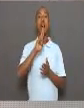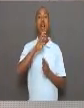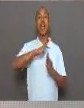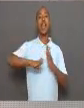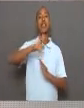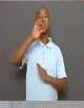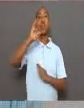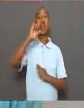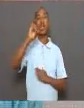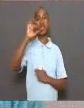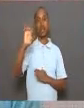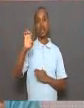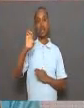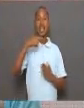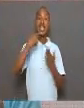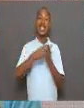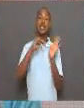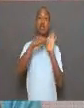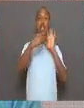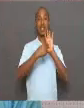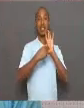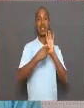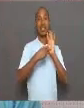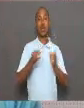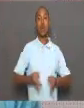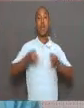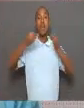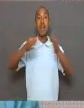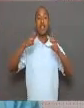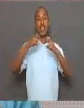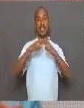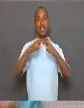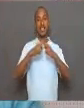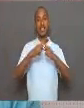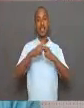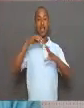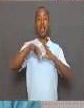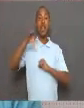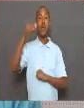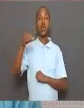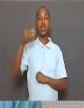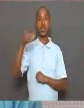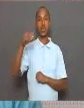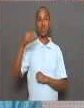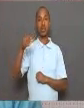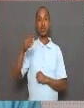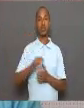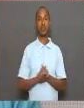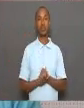electrolytes. This means that they conduct electricity in aqueous solutions.